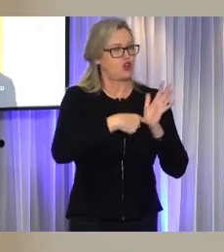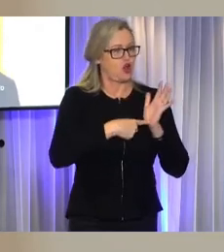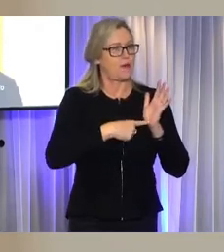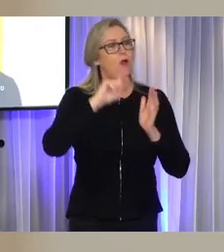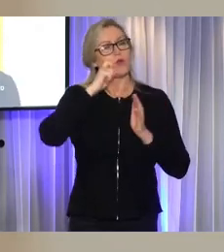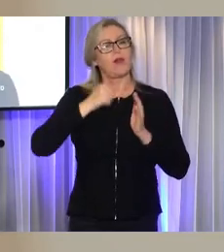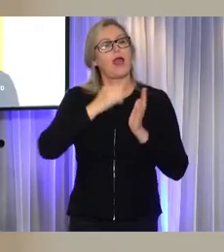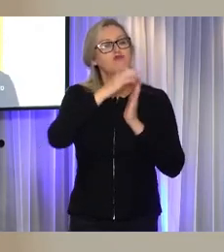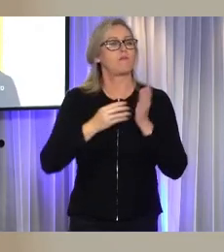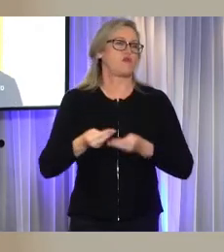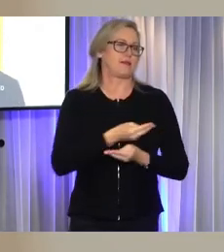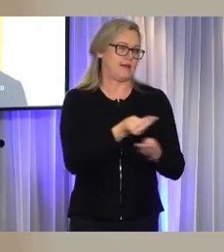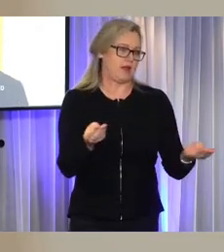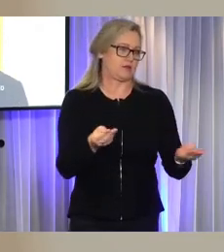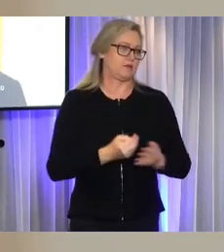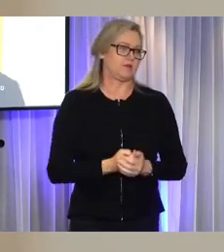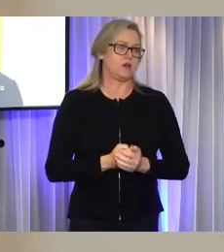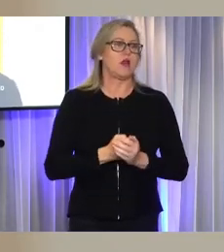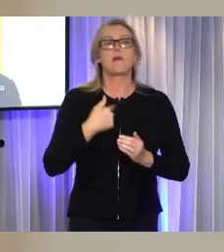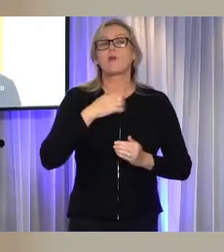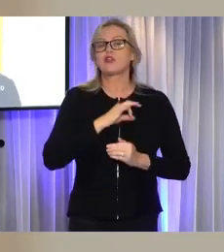mean that we're going to wait until then to fix the scheme.